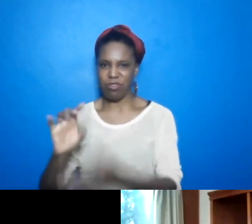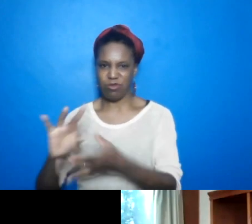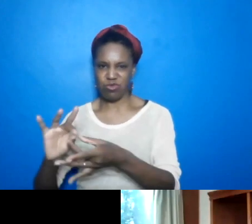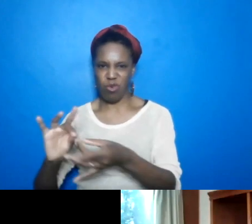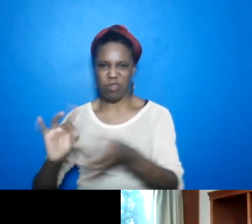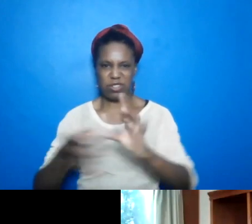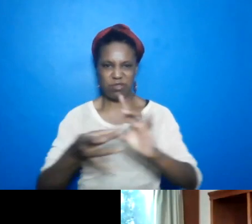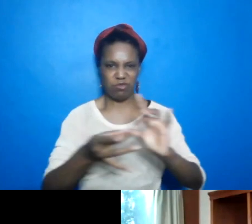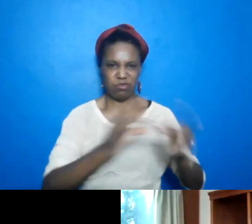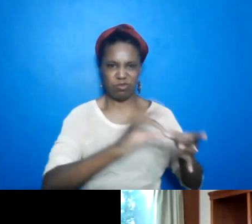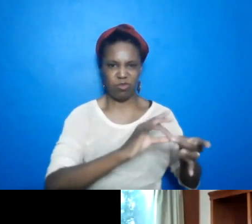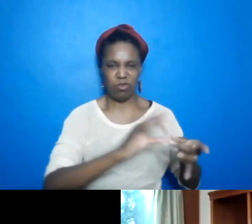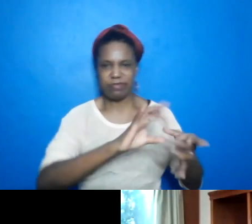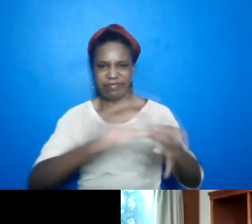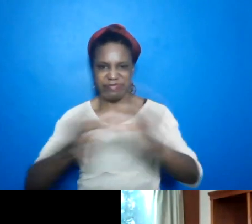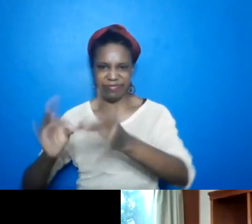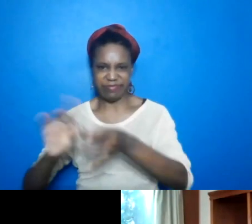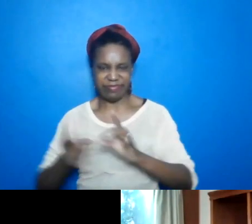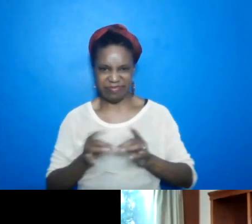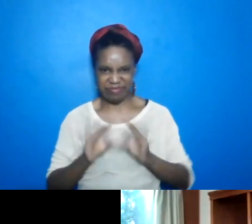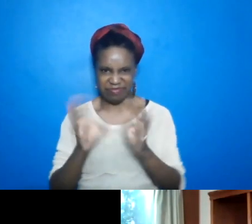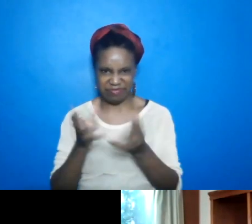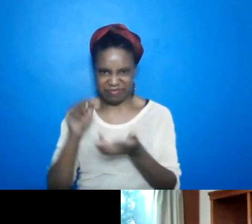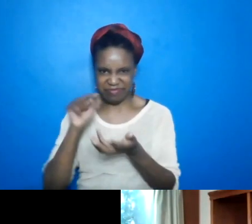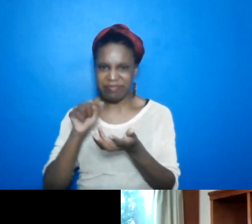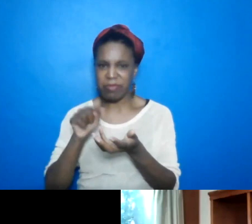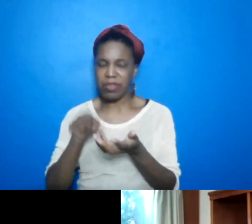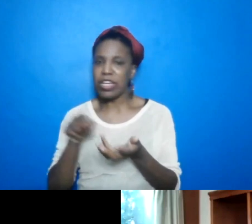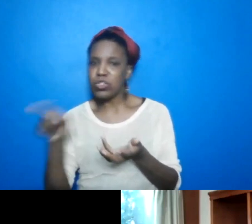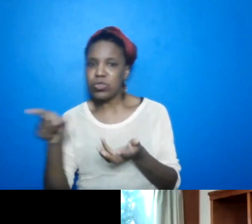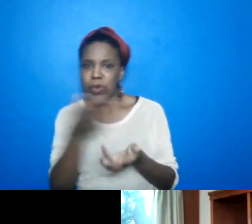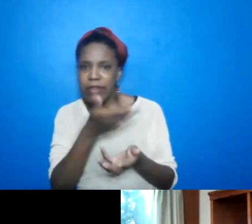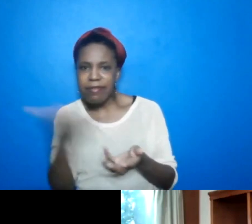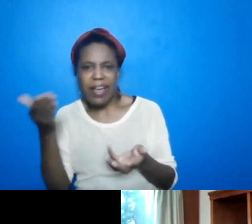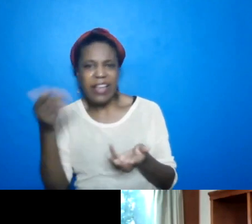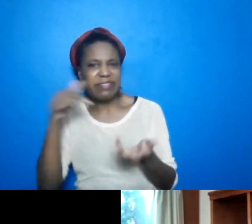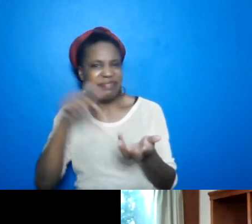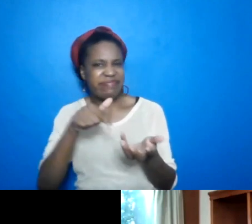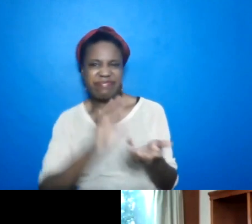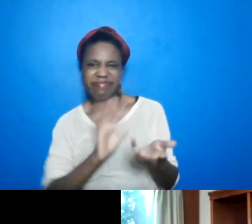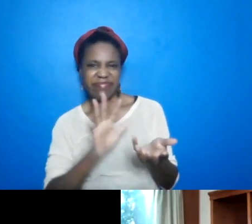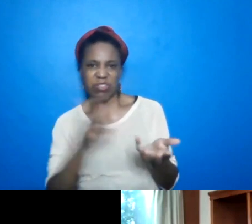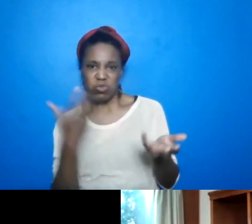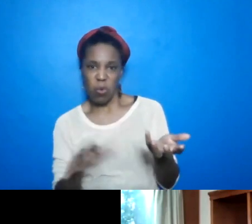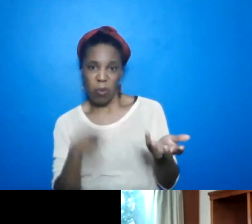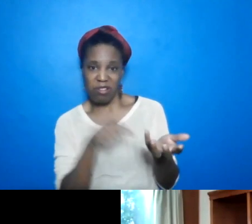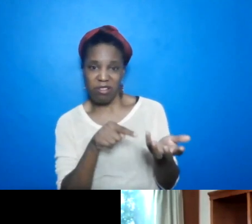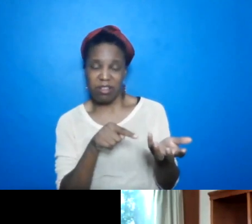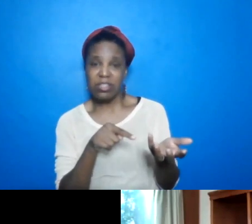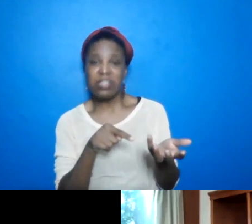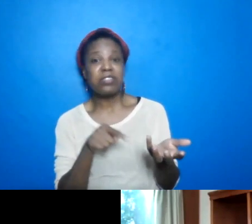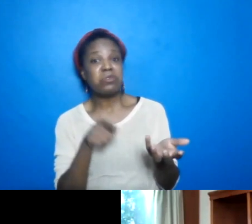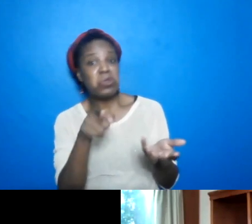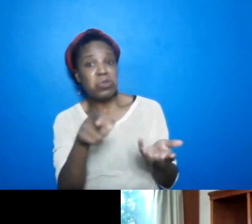them to offer a counter narrative, or did you look at the narrative and say, well, here's what a